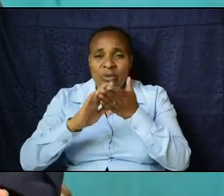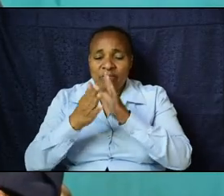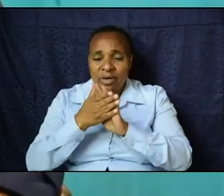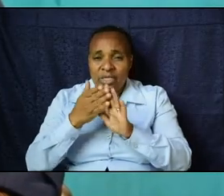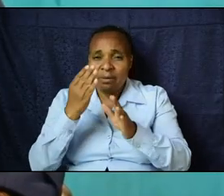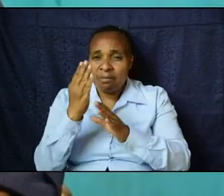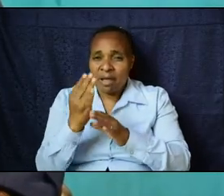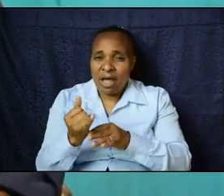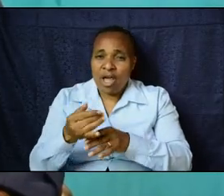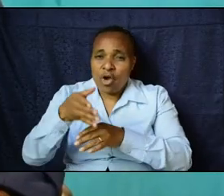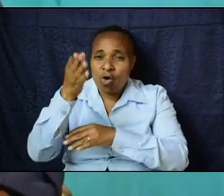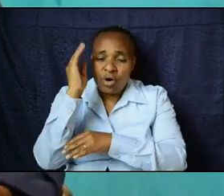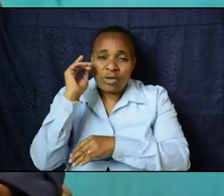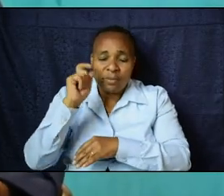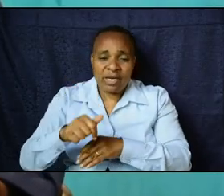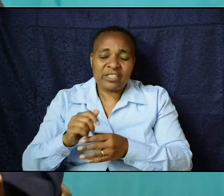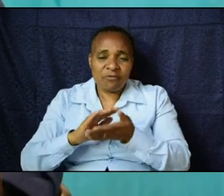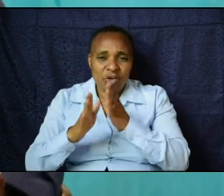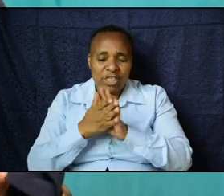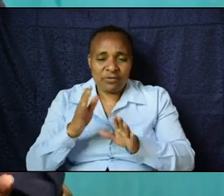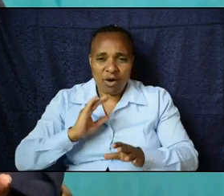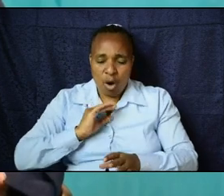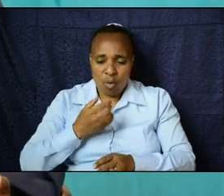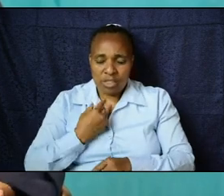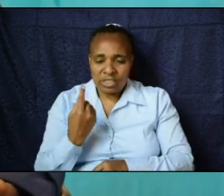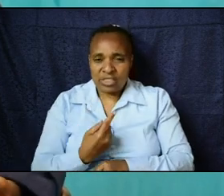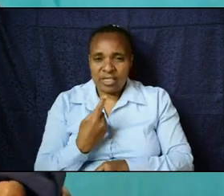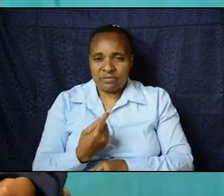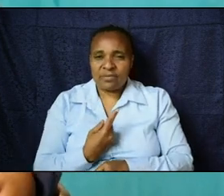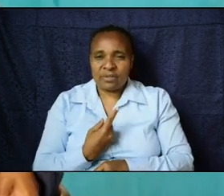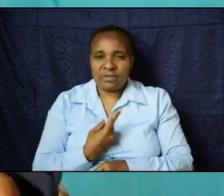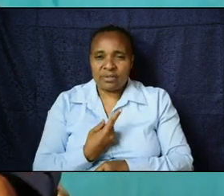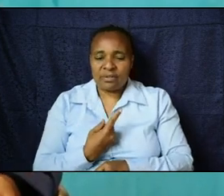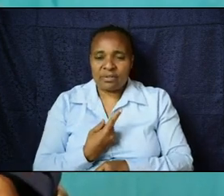God, we must forgive ourselves. And